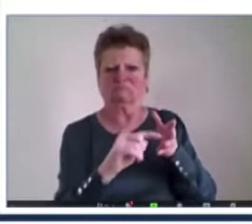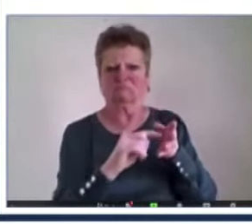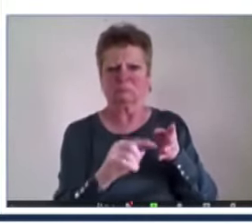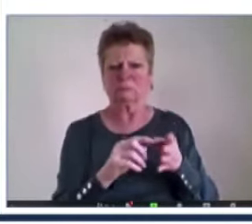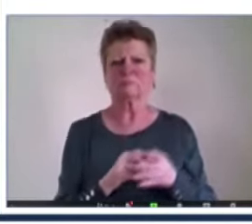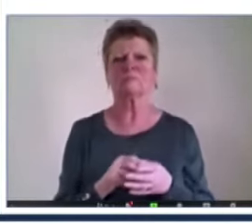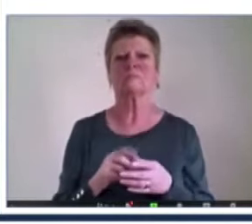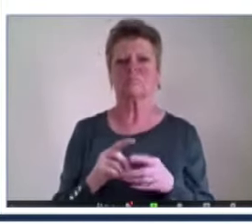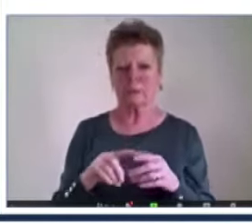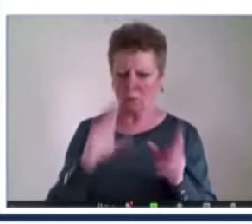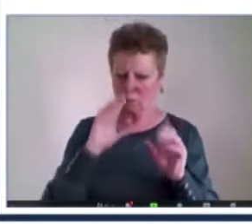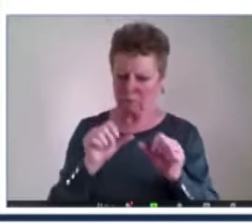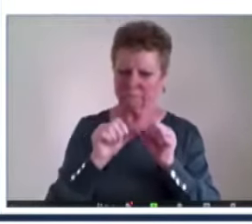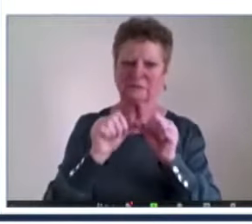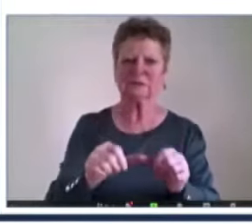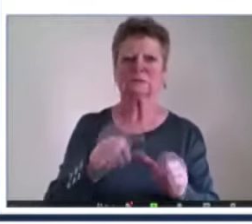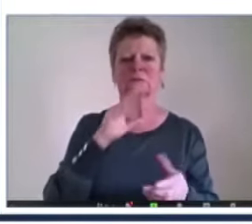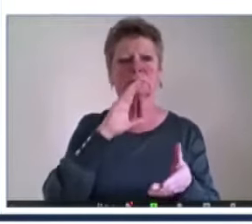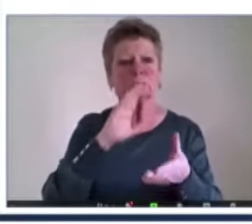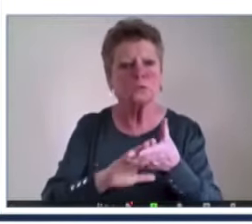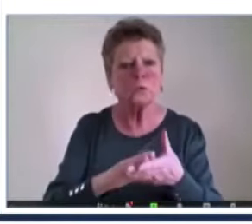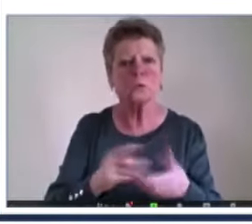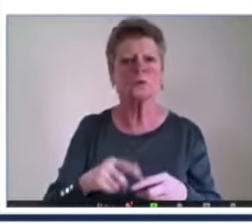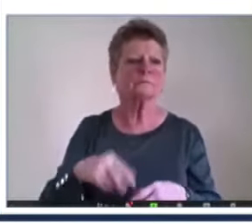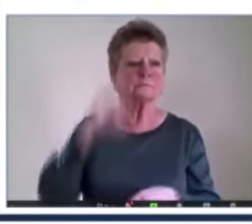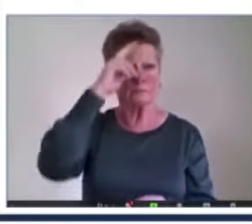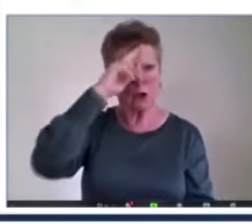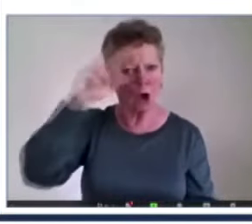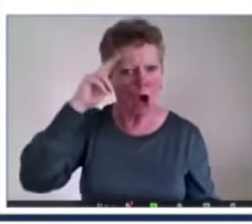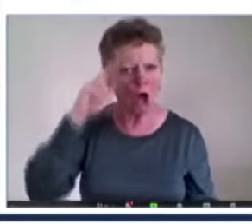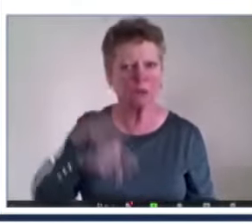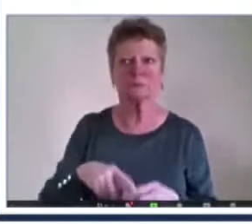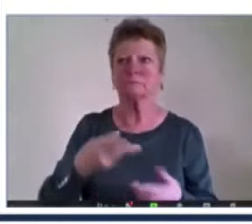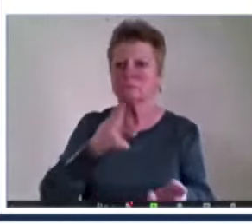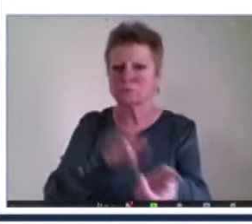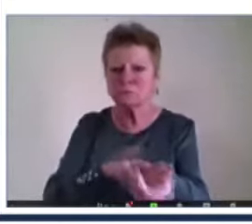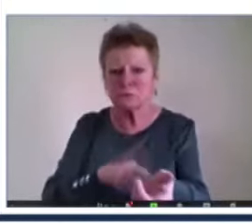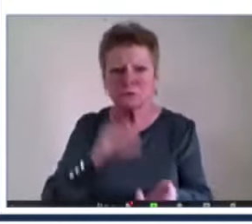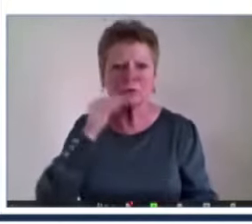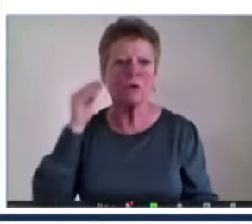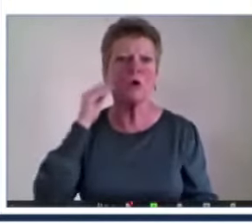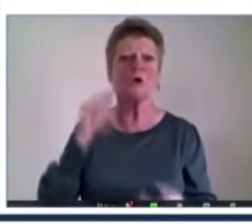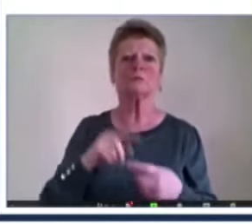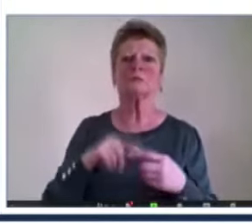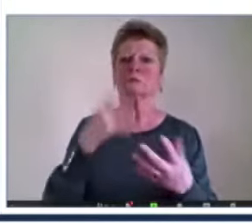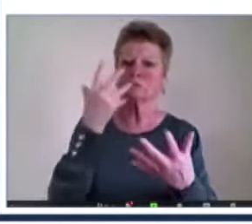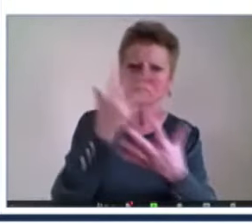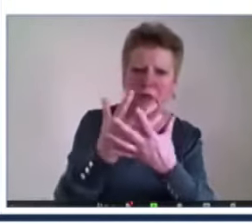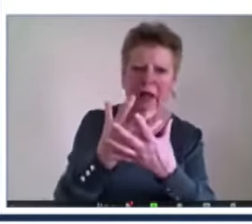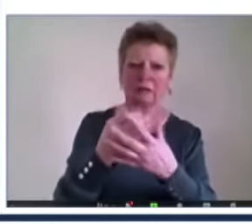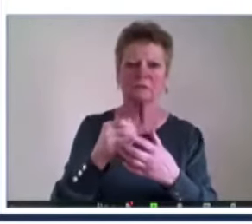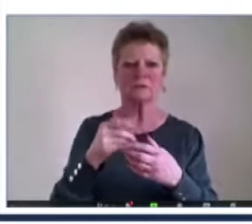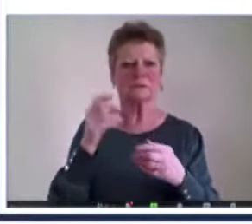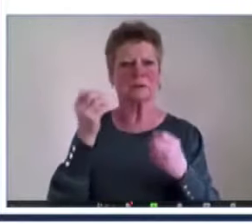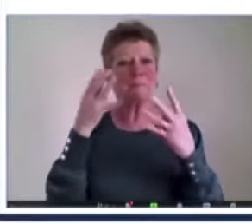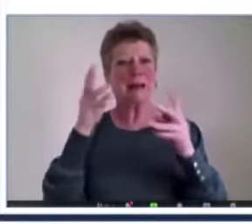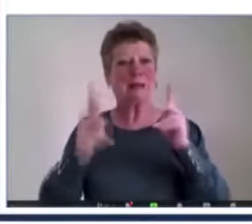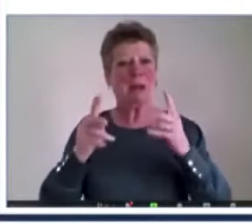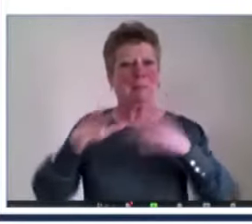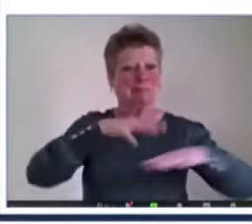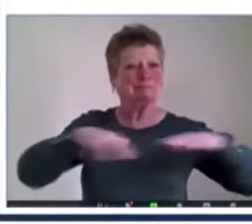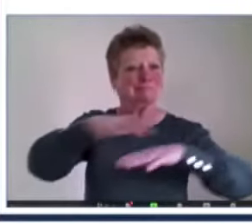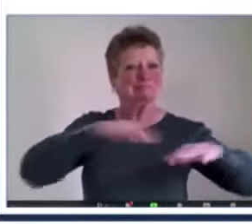masking remains in schools, hospitals, long-term care homes, and jails, congregate settings.